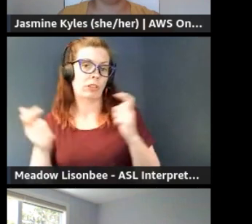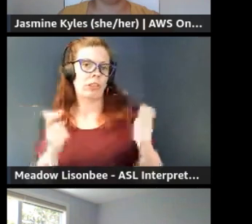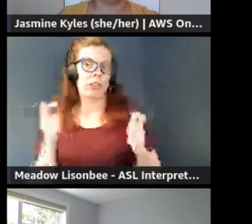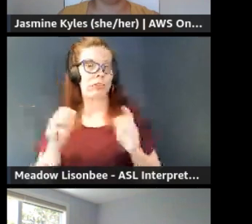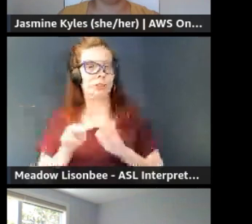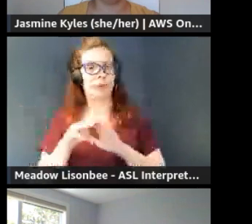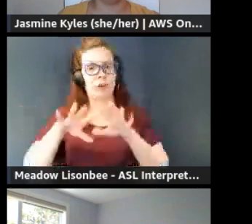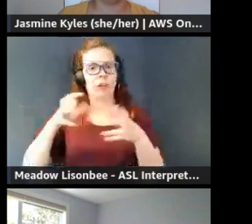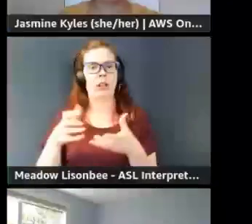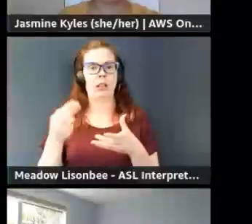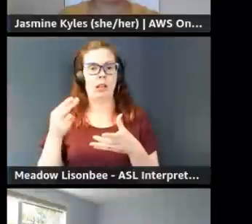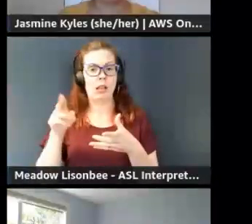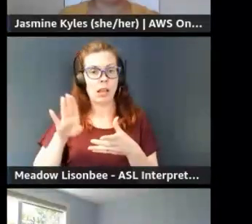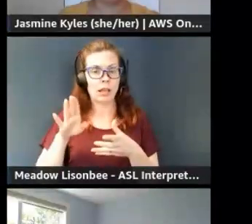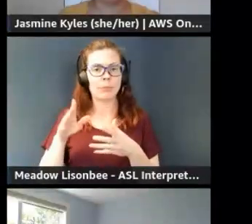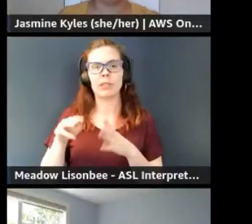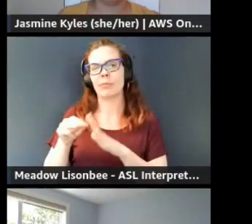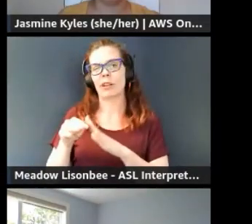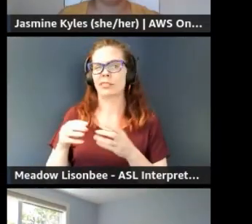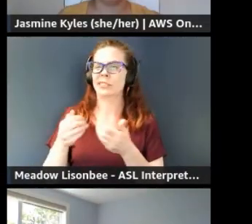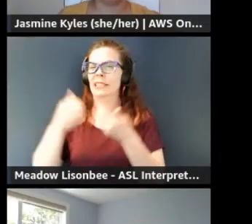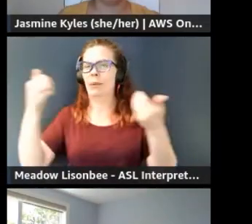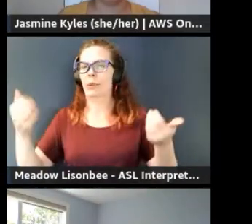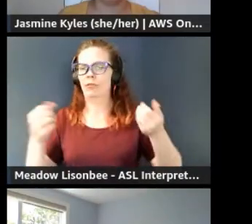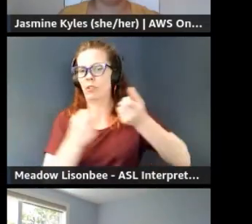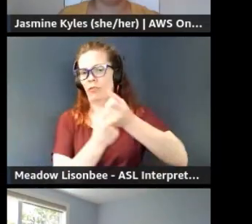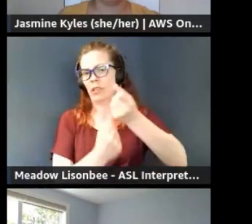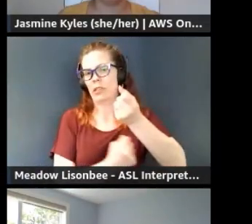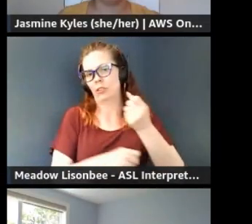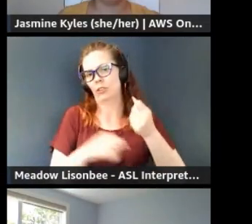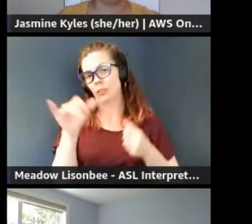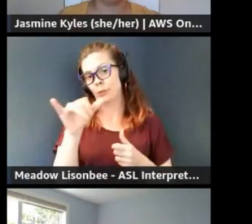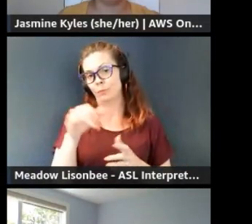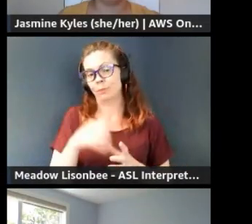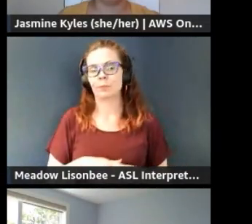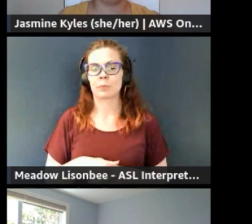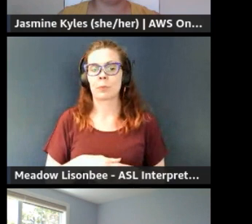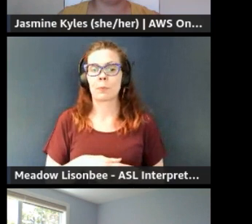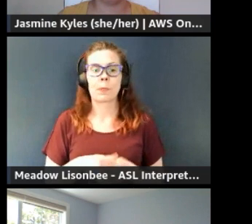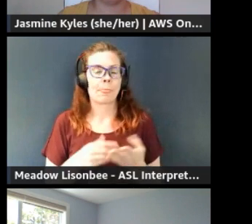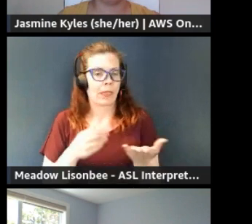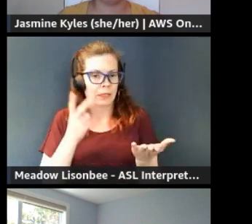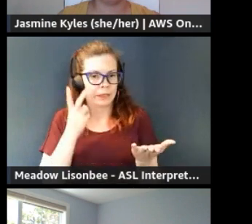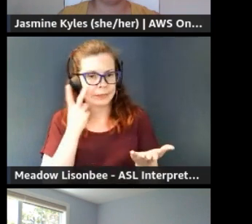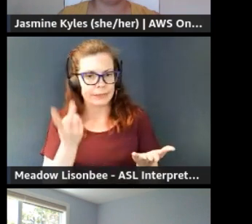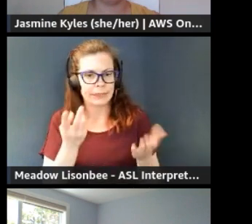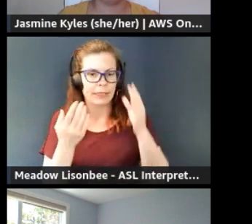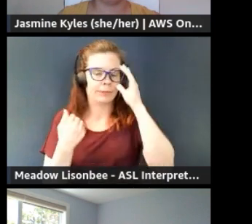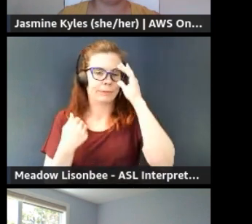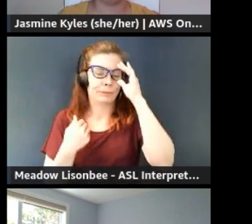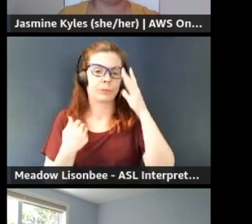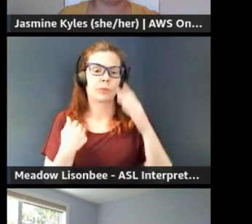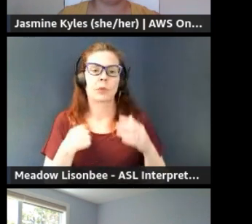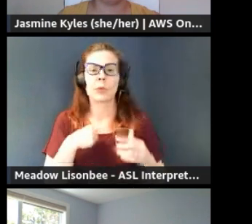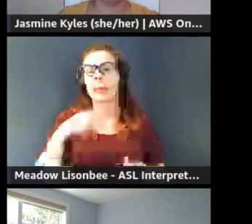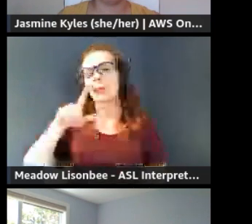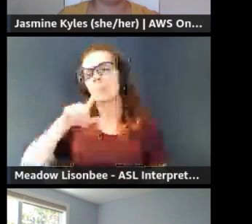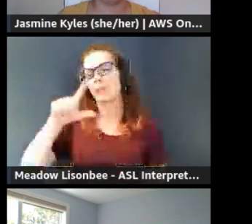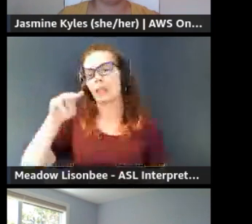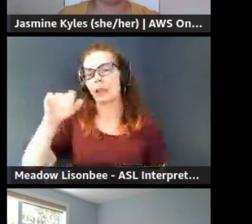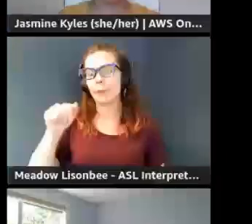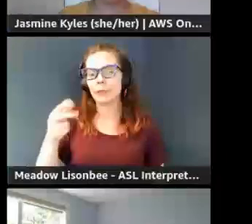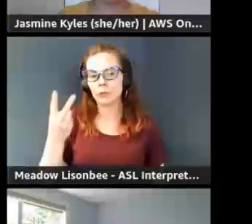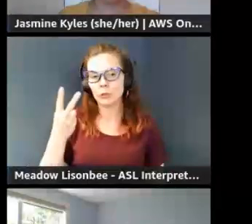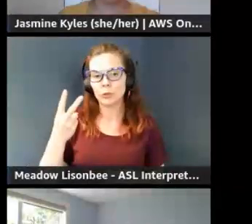model hub of models outside of foundation models as well. And you can see we've got Llama 2 7B